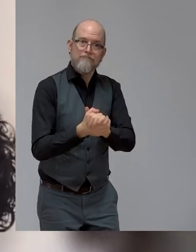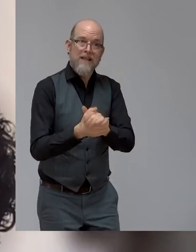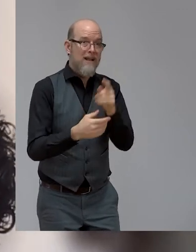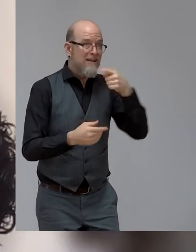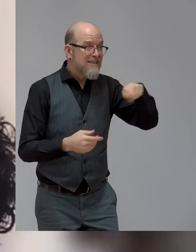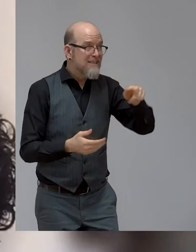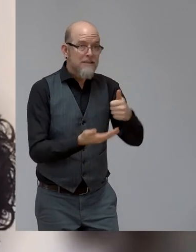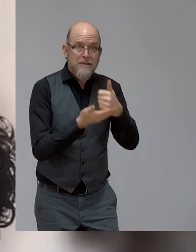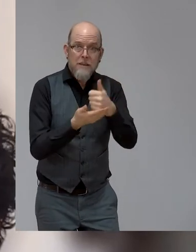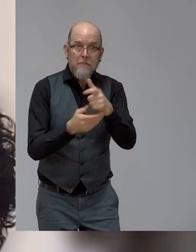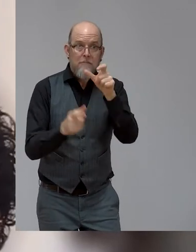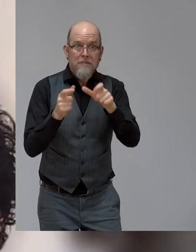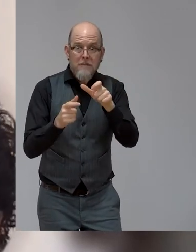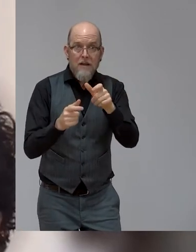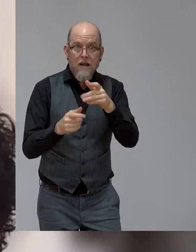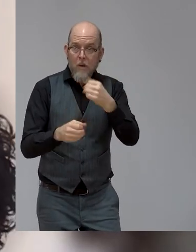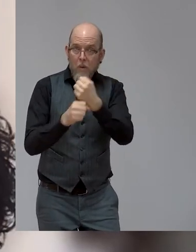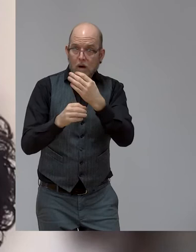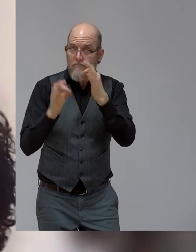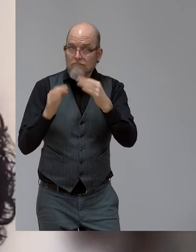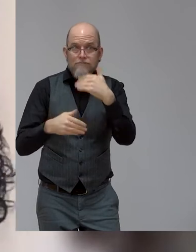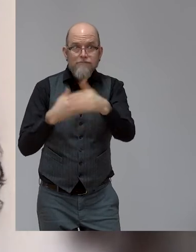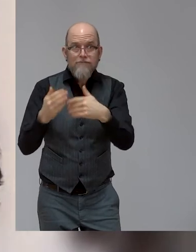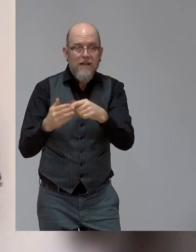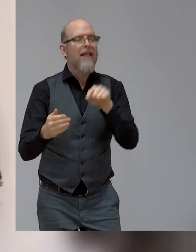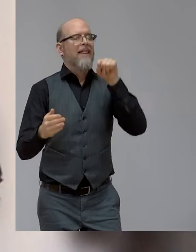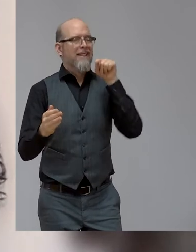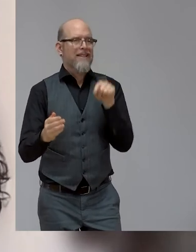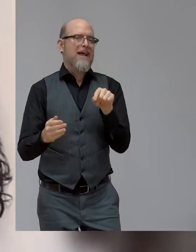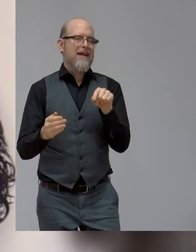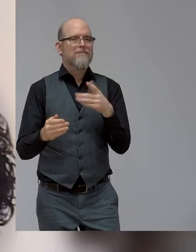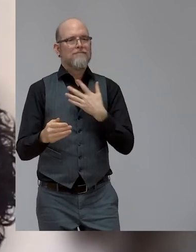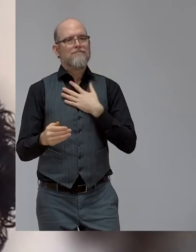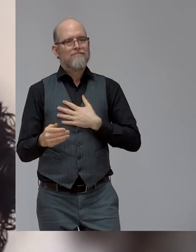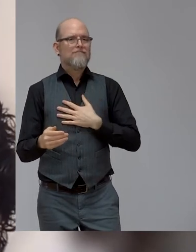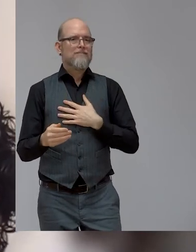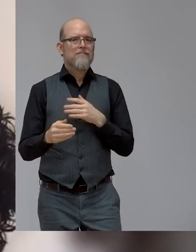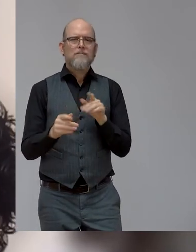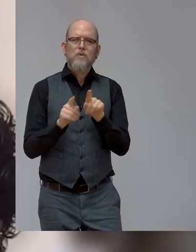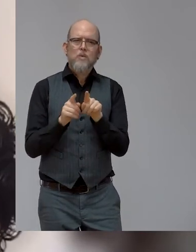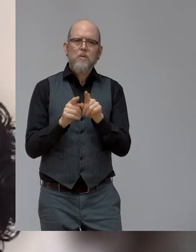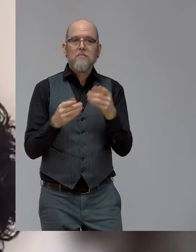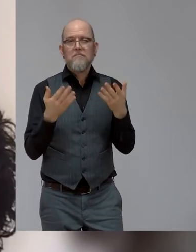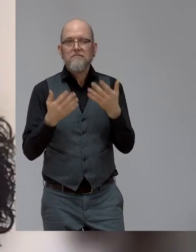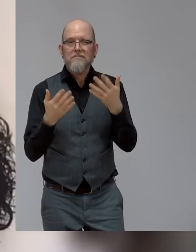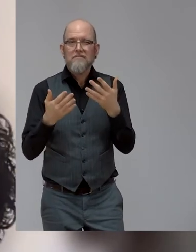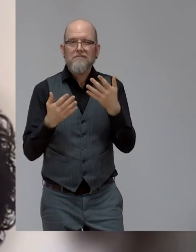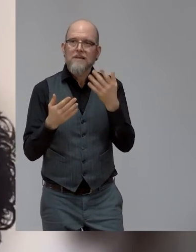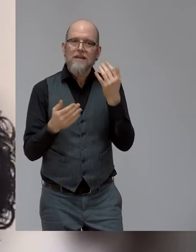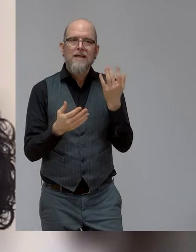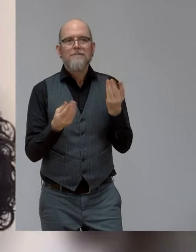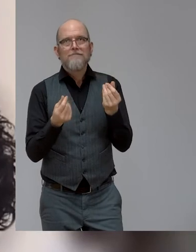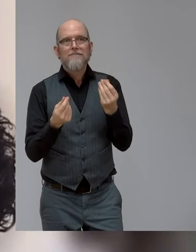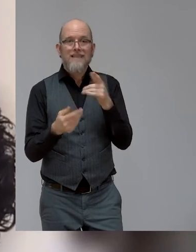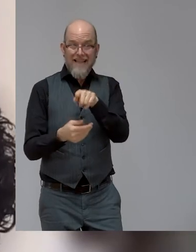team identified a series of proven technological solutions that could be replicated in Chilean companies. These solutions went through a